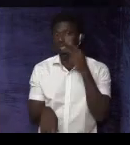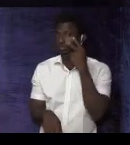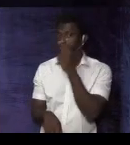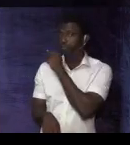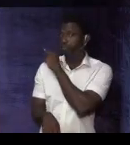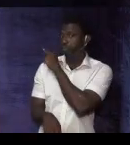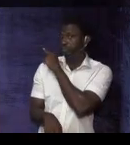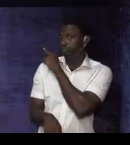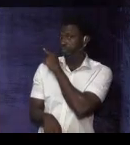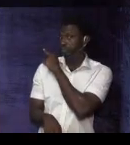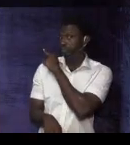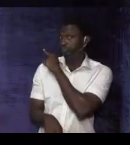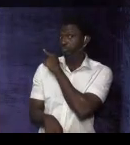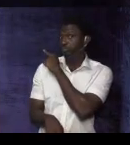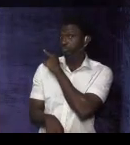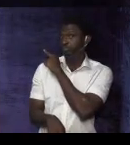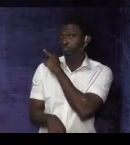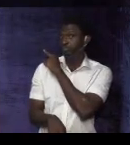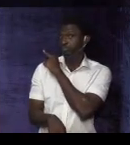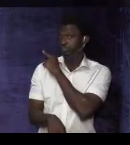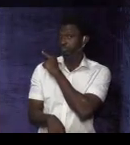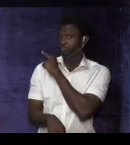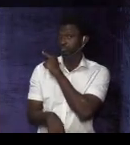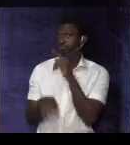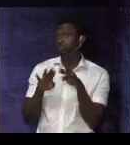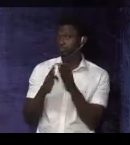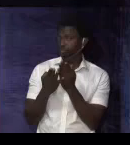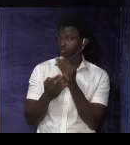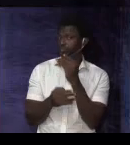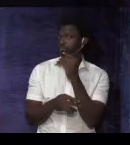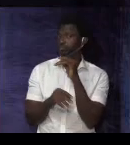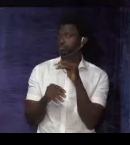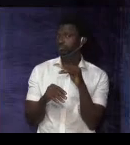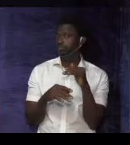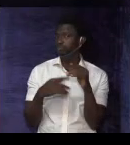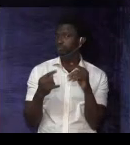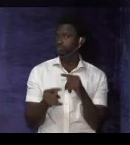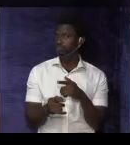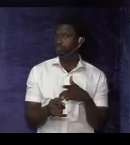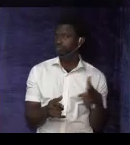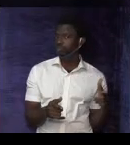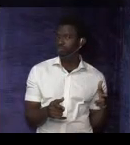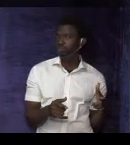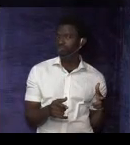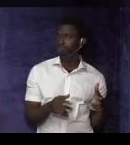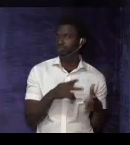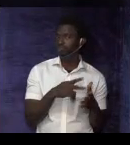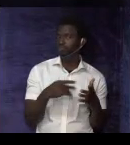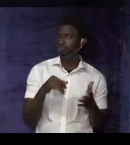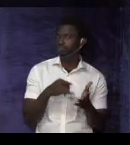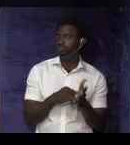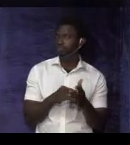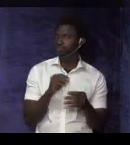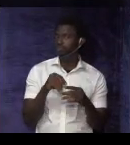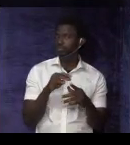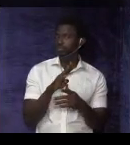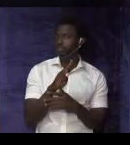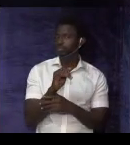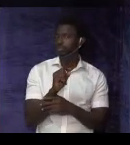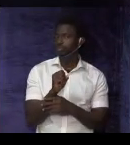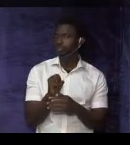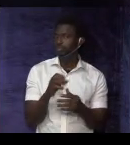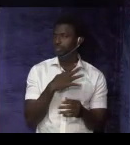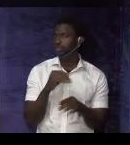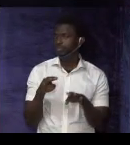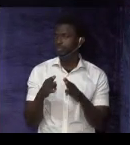like. Let's open up this shape. So I'm going to open it up. I've opened the left part of it, or the base. Open it